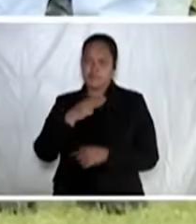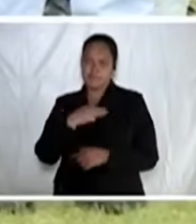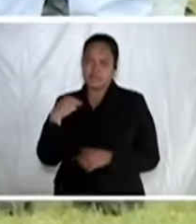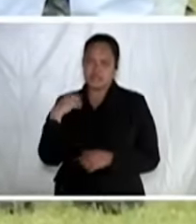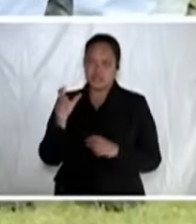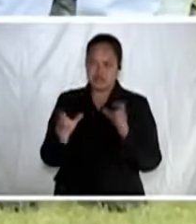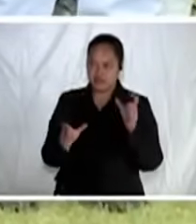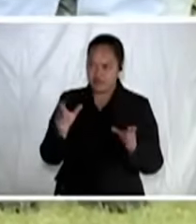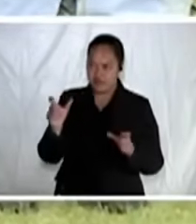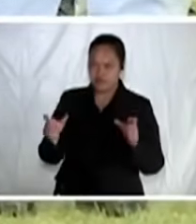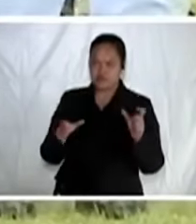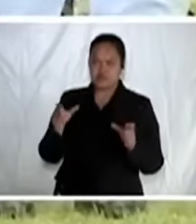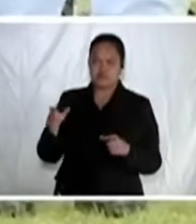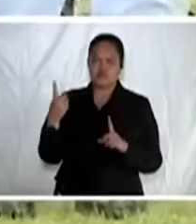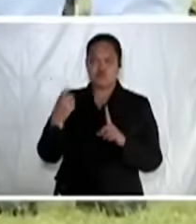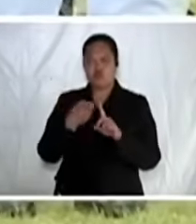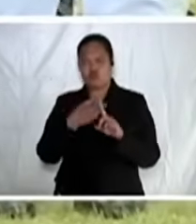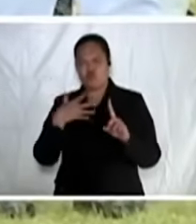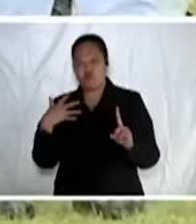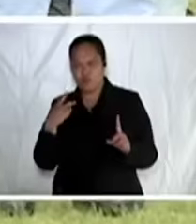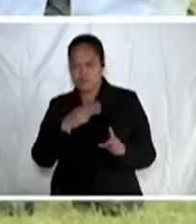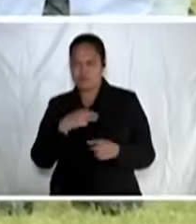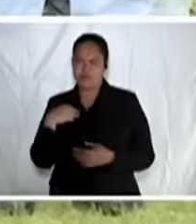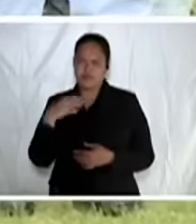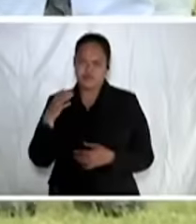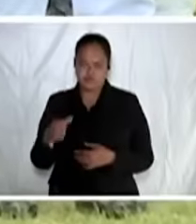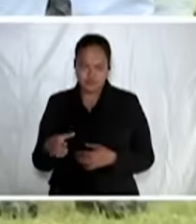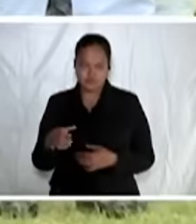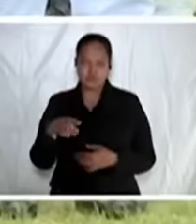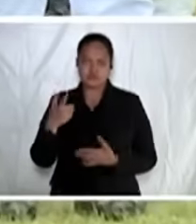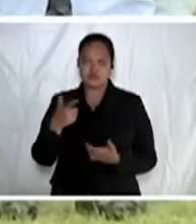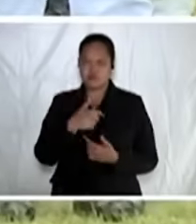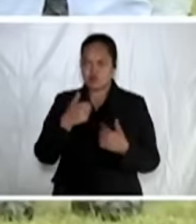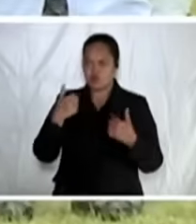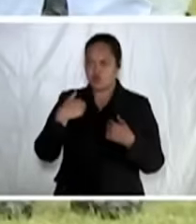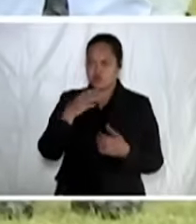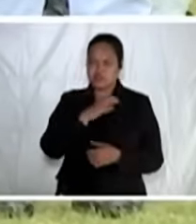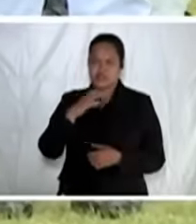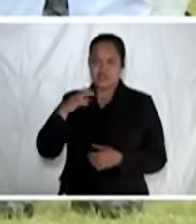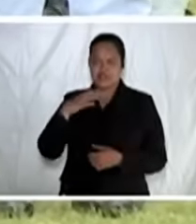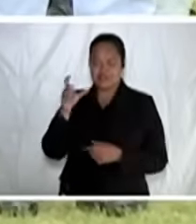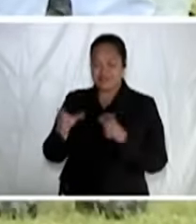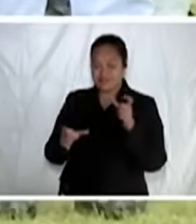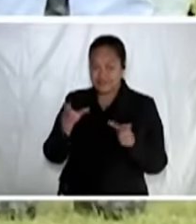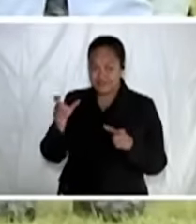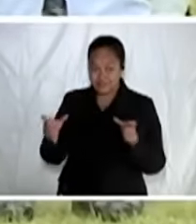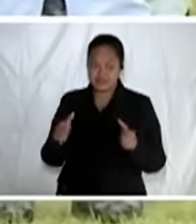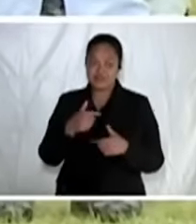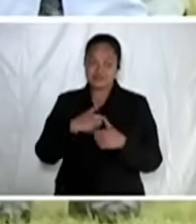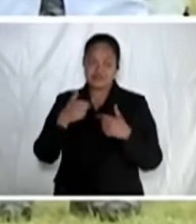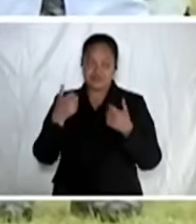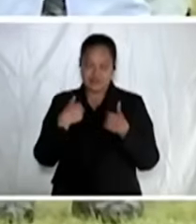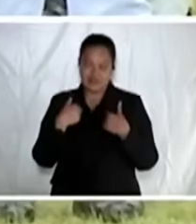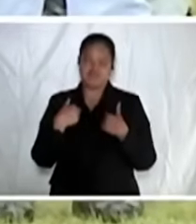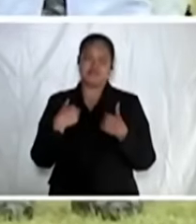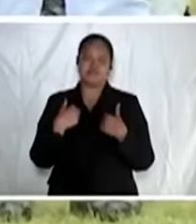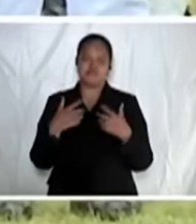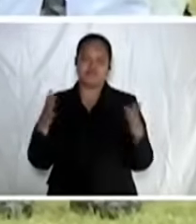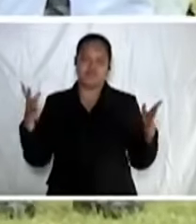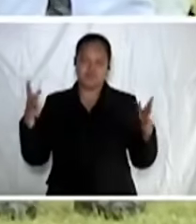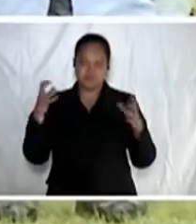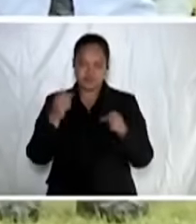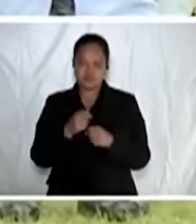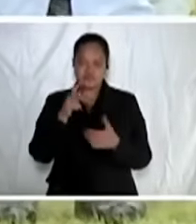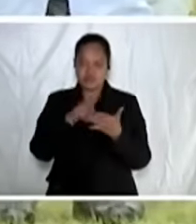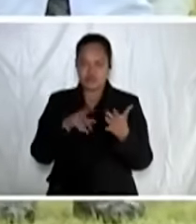era no bagalese le sevake o era na leoni bonua ena nonda bonua be matata masakayani and sa mai bulabata era me